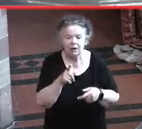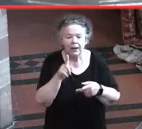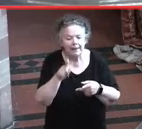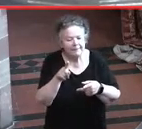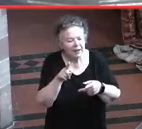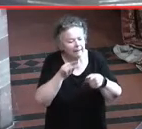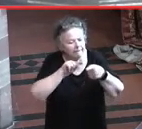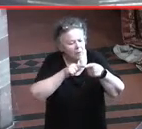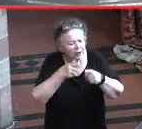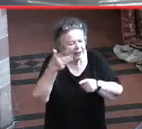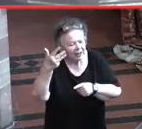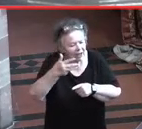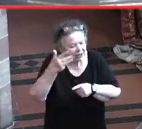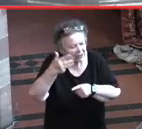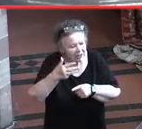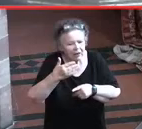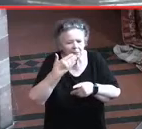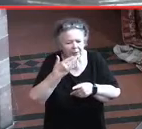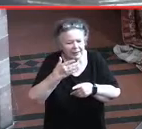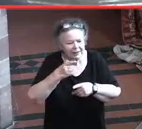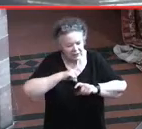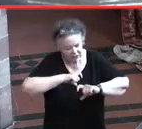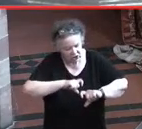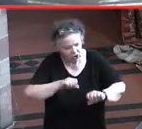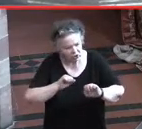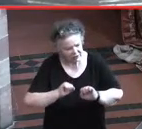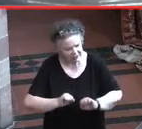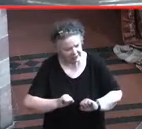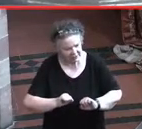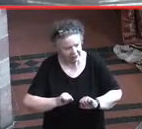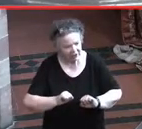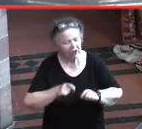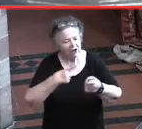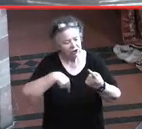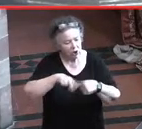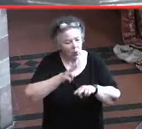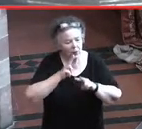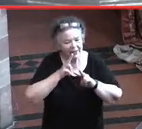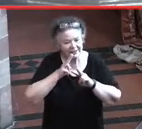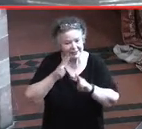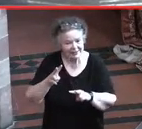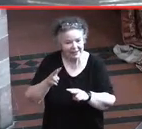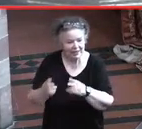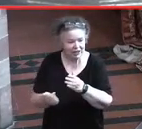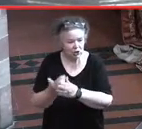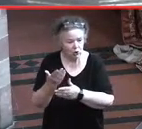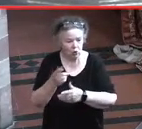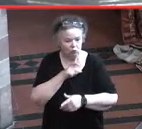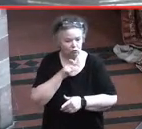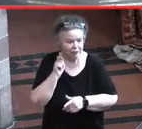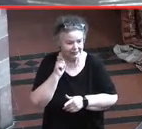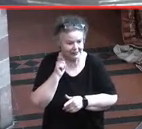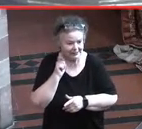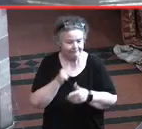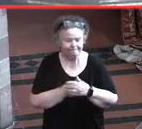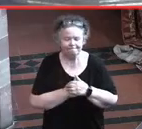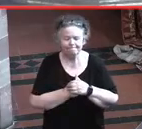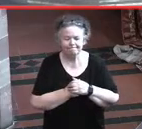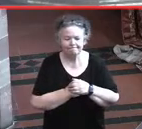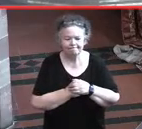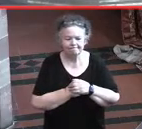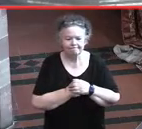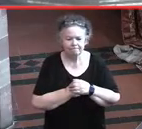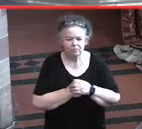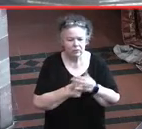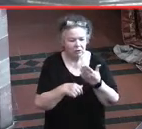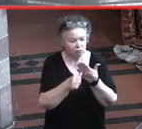point 19, where we ask you to remain seated so that we can see all of our newly ordained presbyters. The